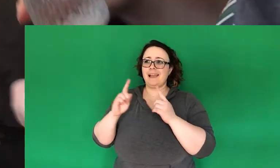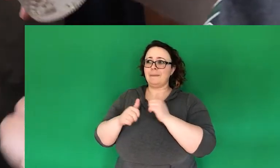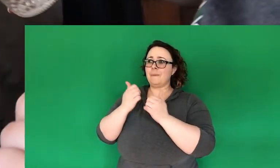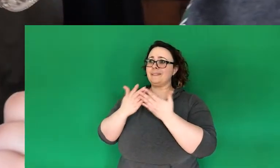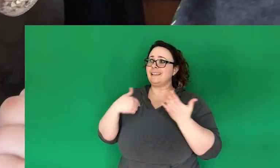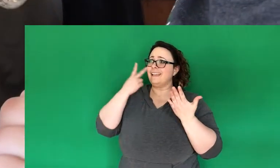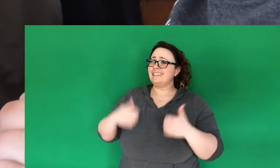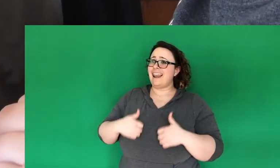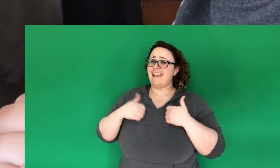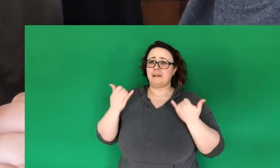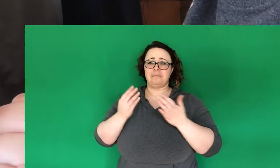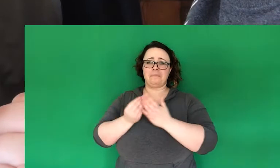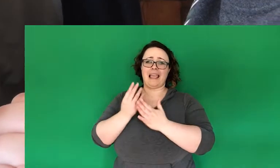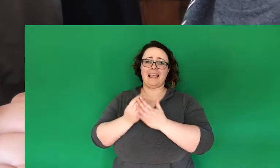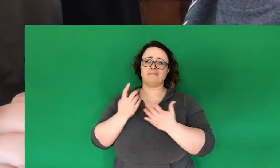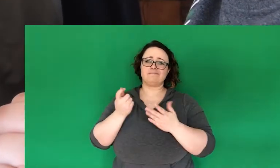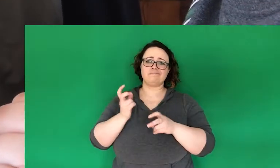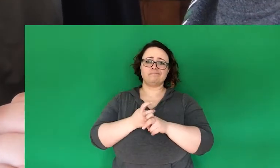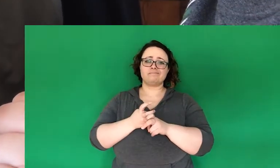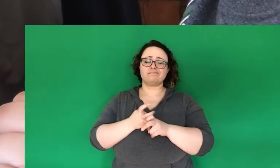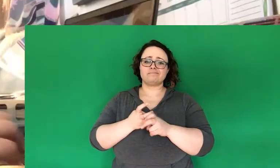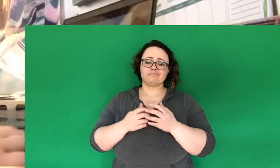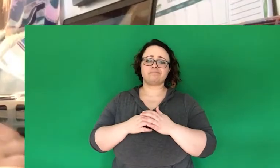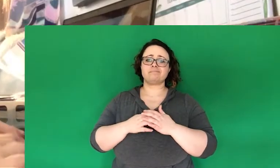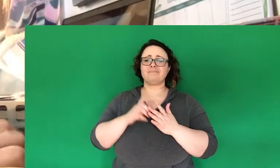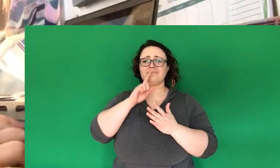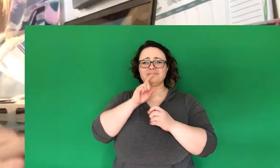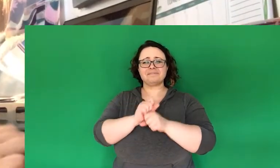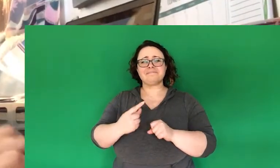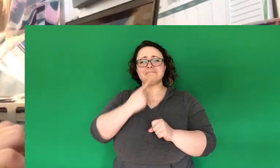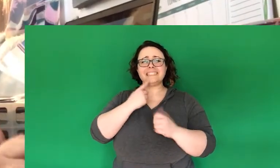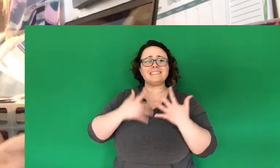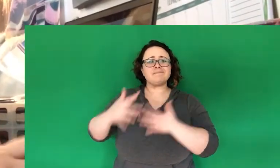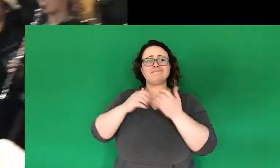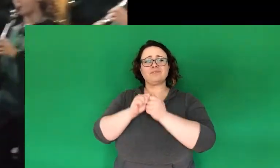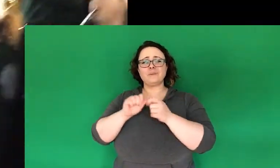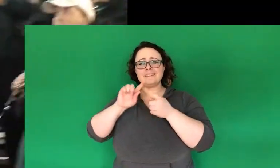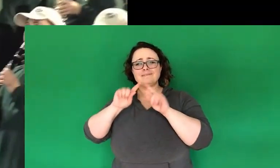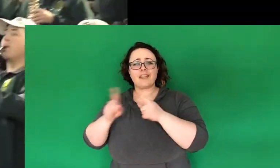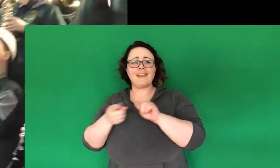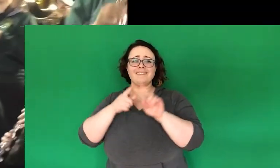thing I see right now are plants, so it's a little difficult. I really miss this experience.